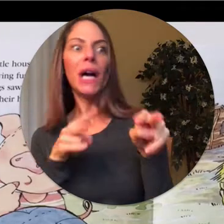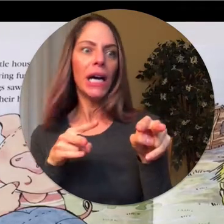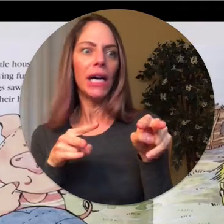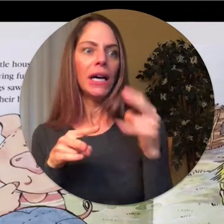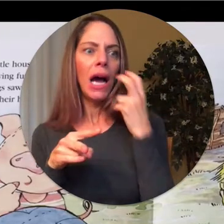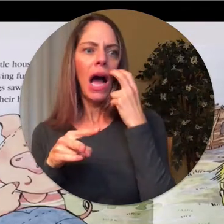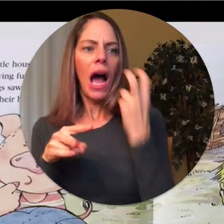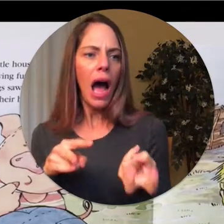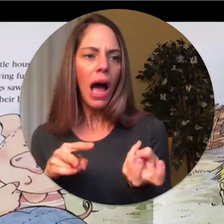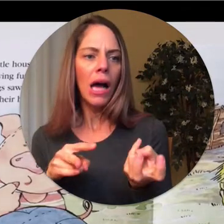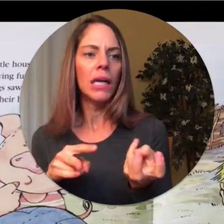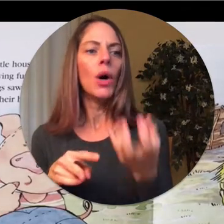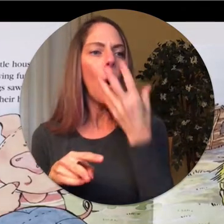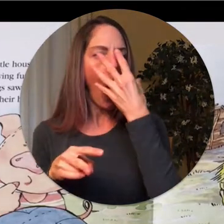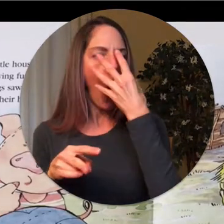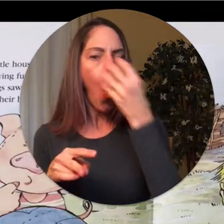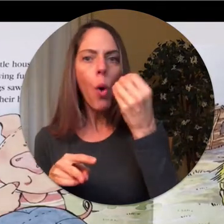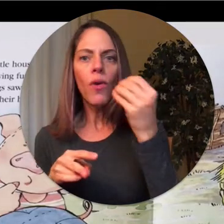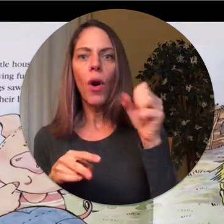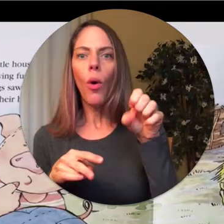up tight.